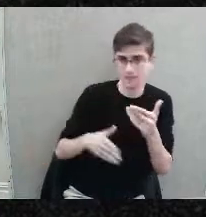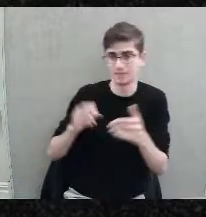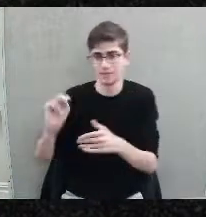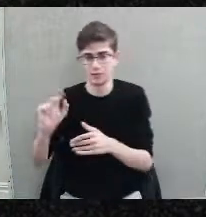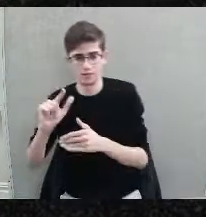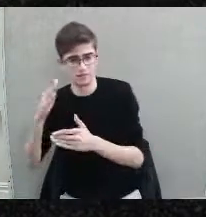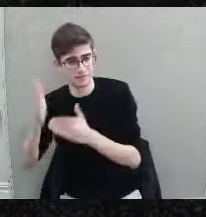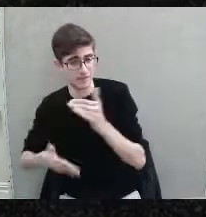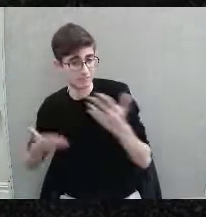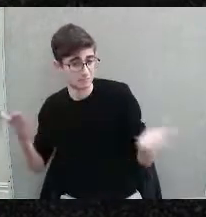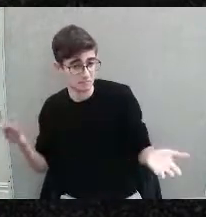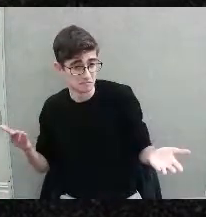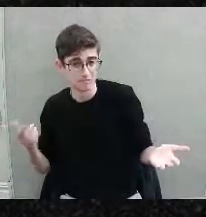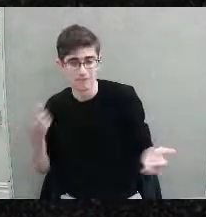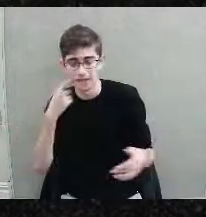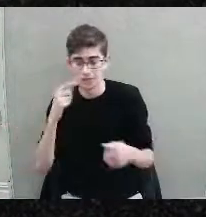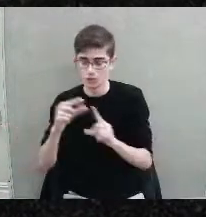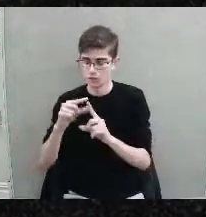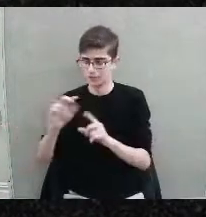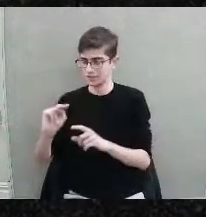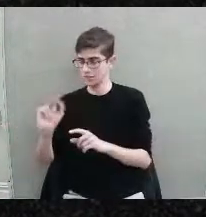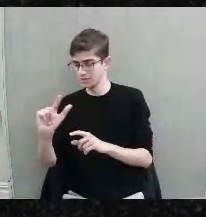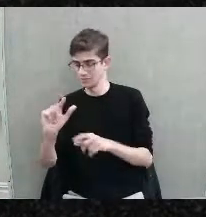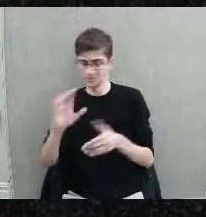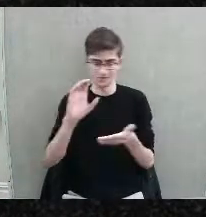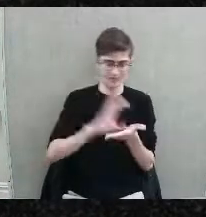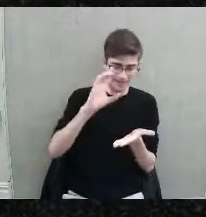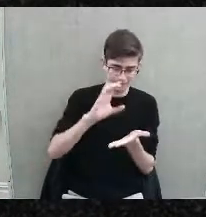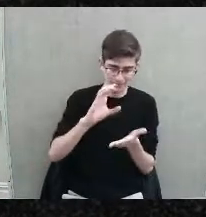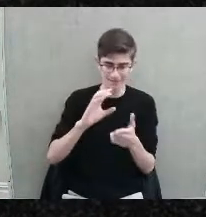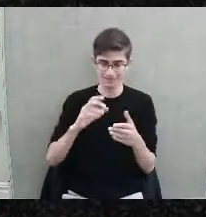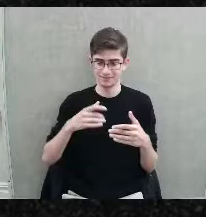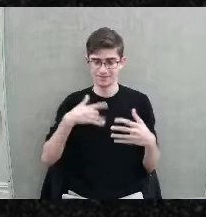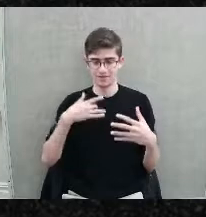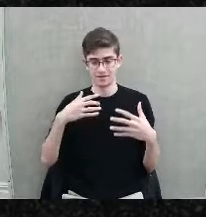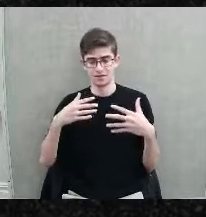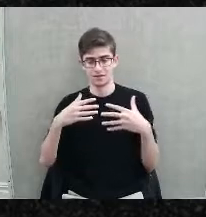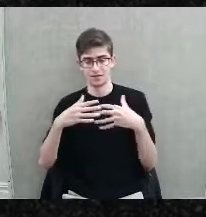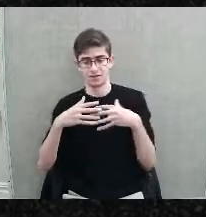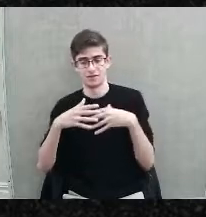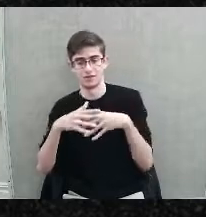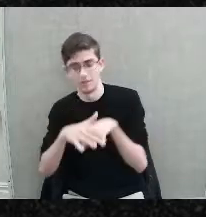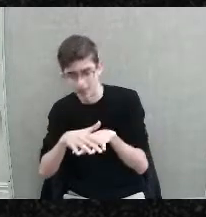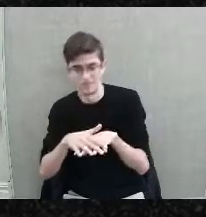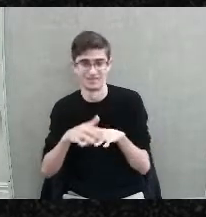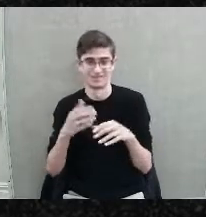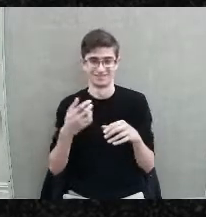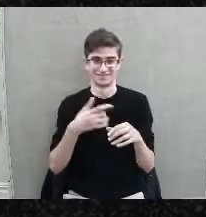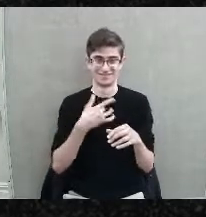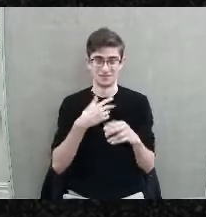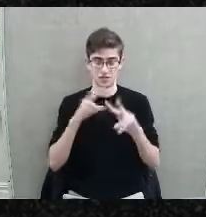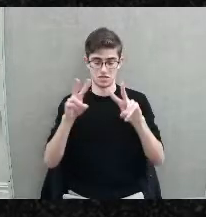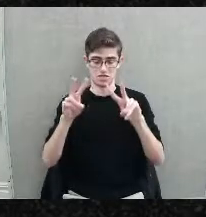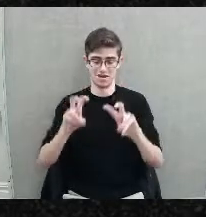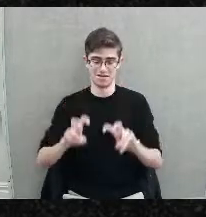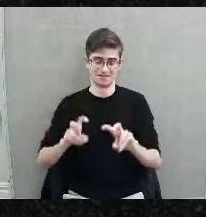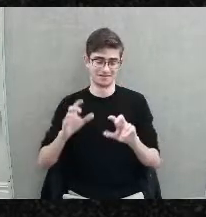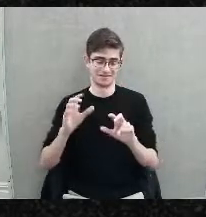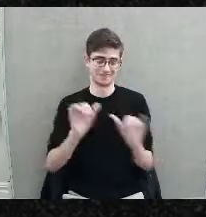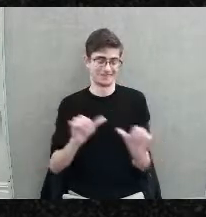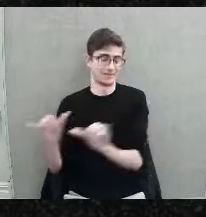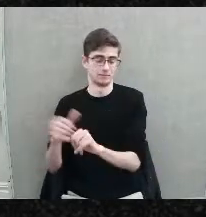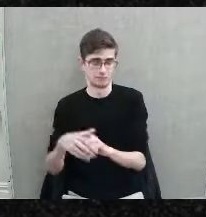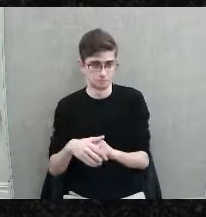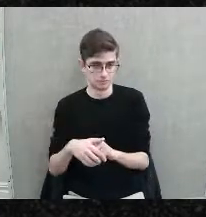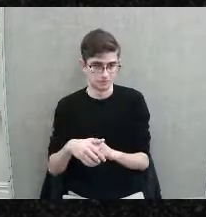the terms neoliberalism and capitalism have been so intertwined in our analyses now that